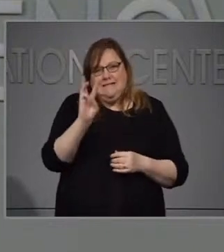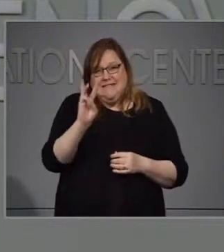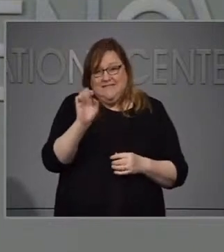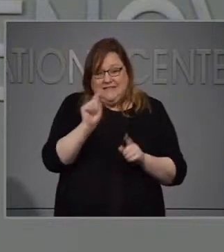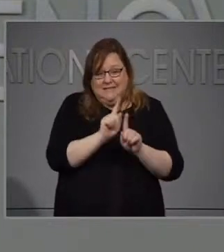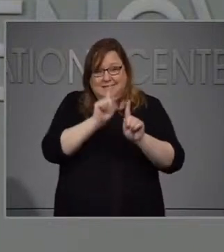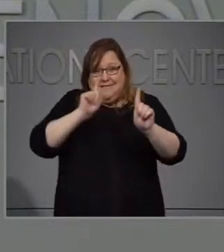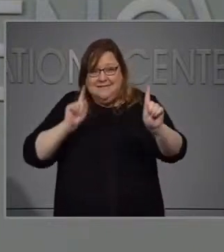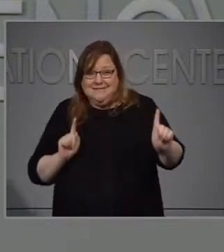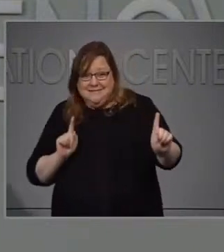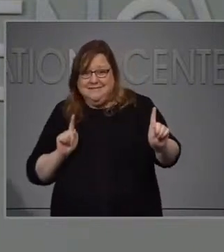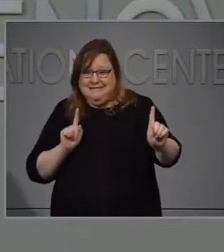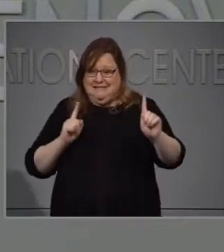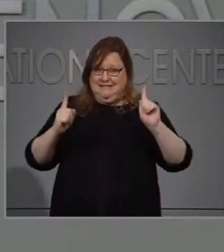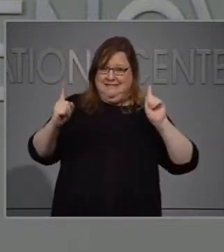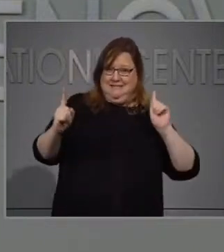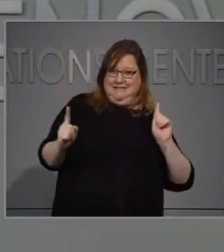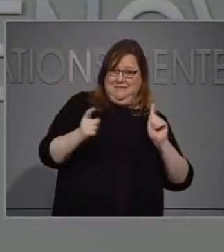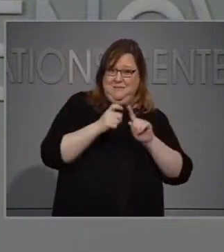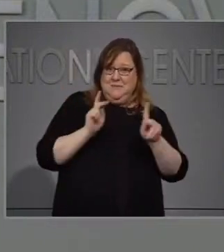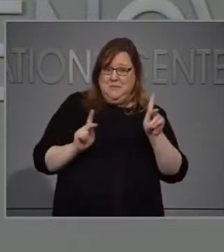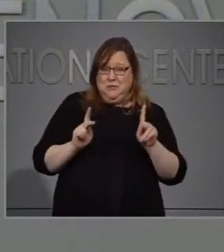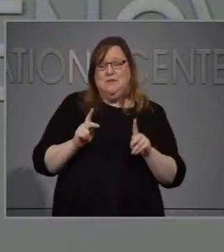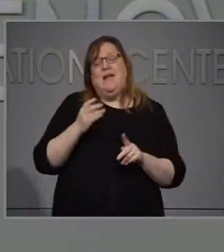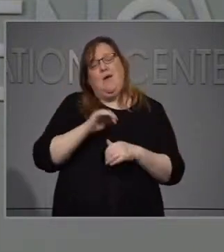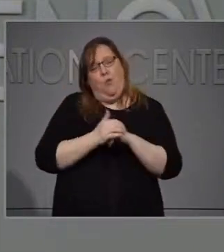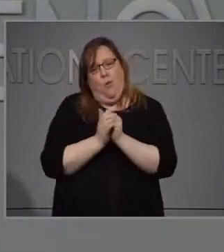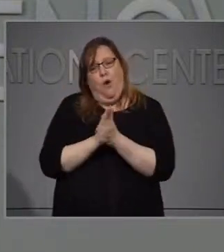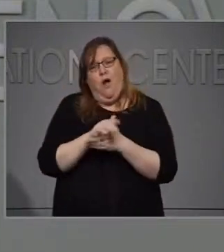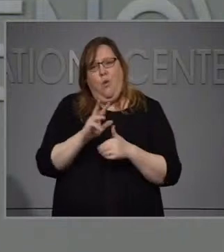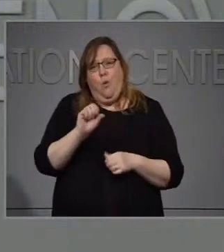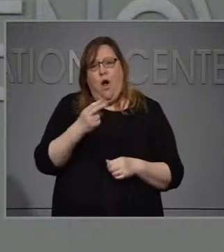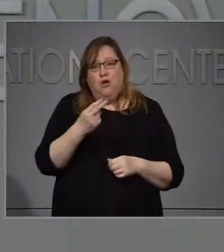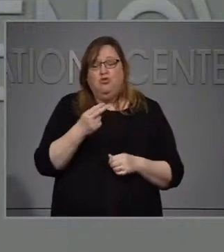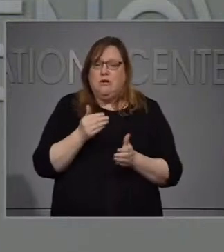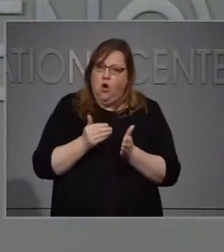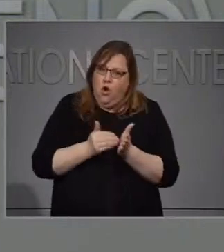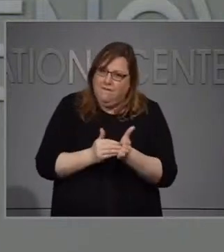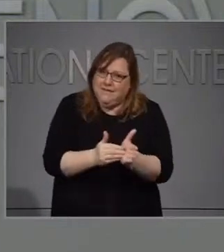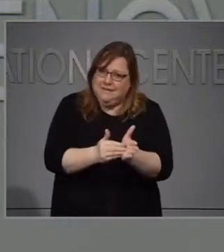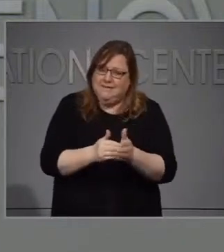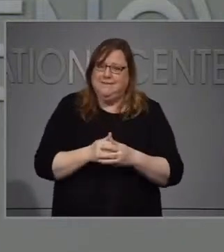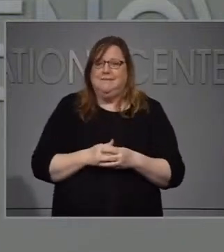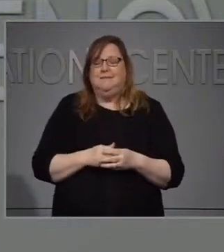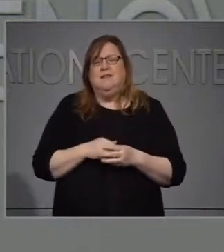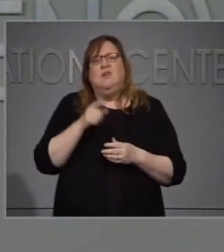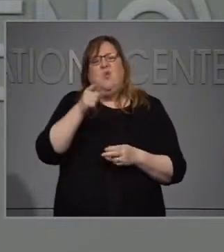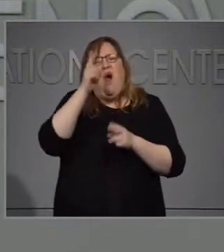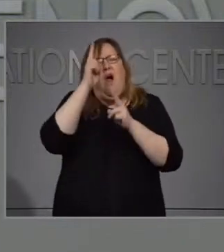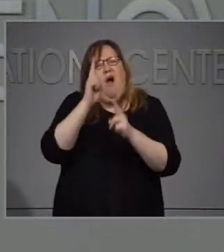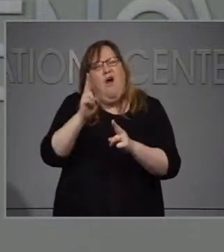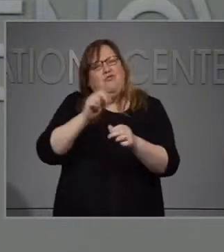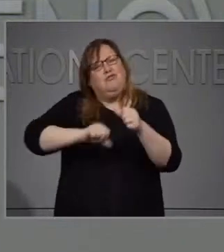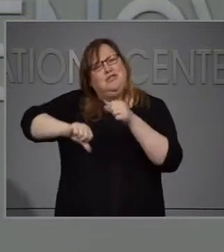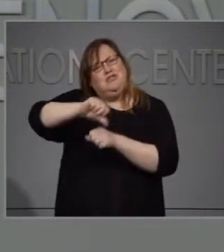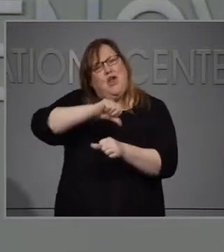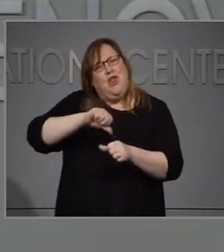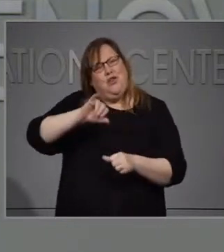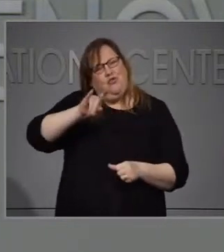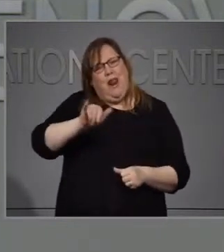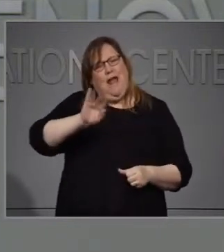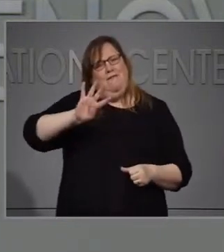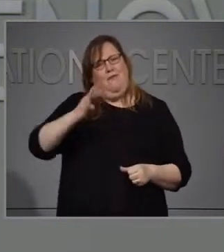that we can honor our country is by honoring each other. Wear a face covering to protect your loved ones and